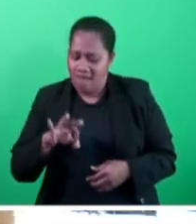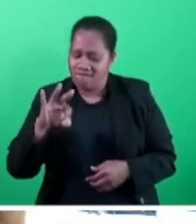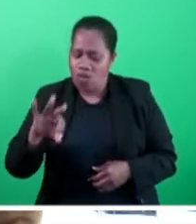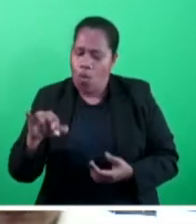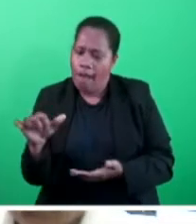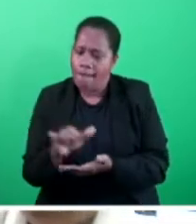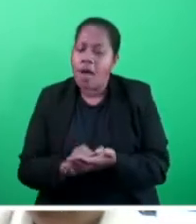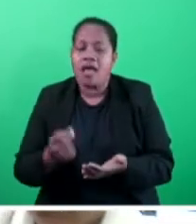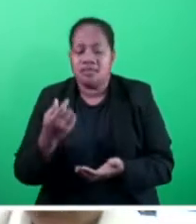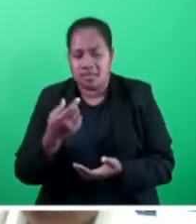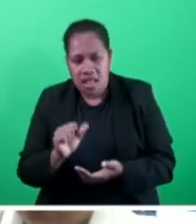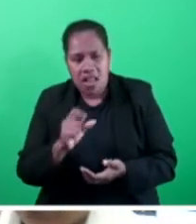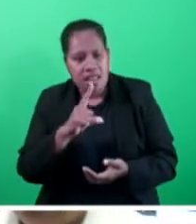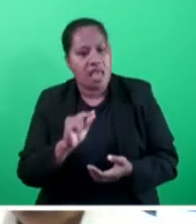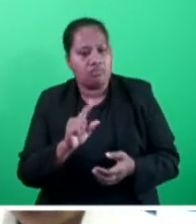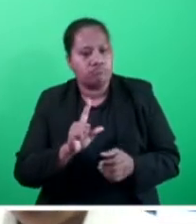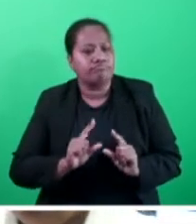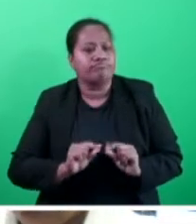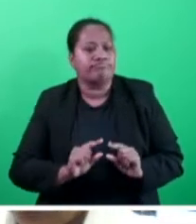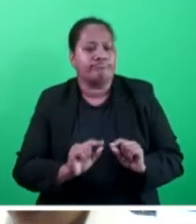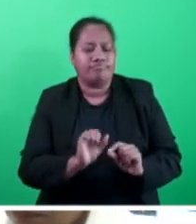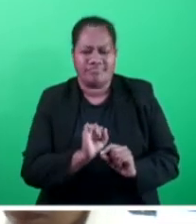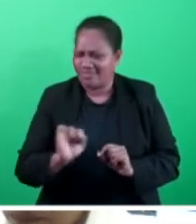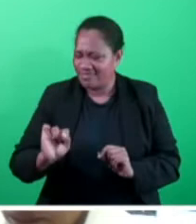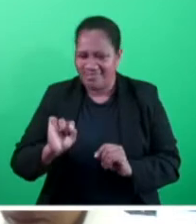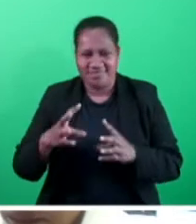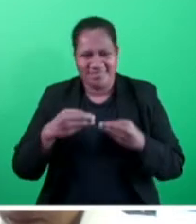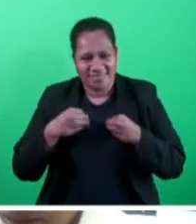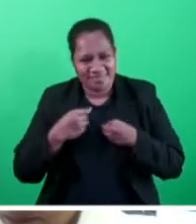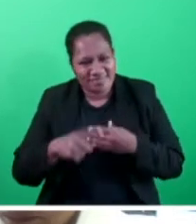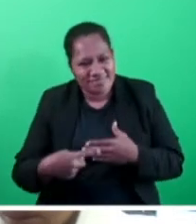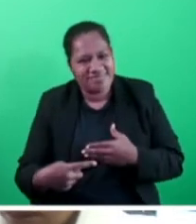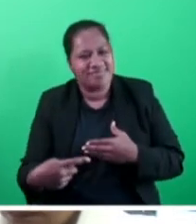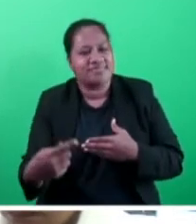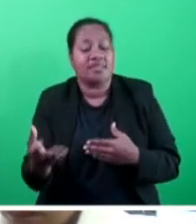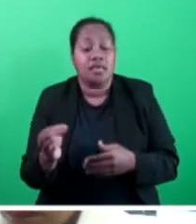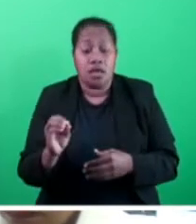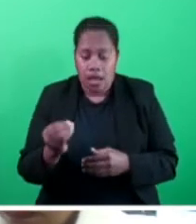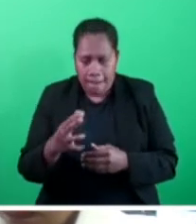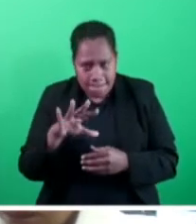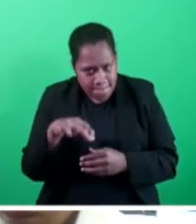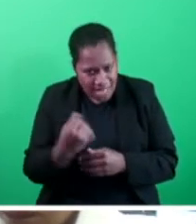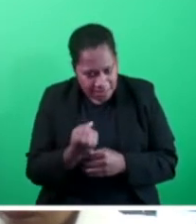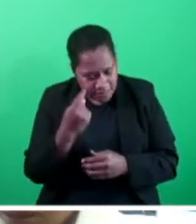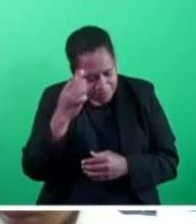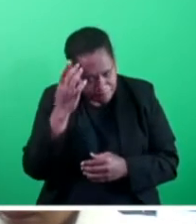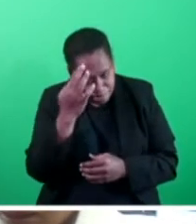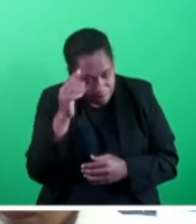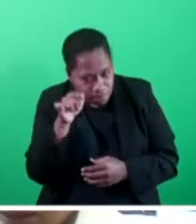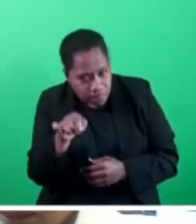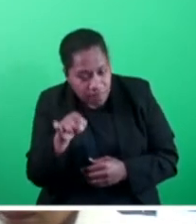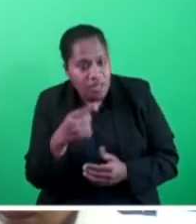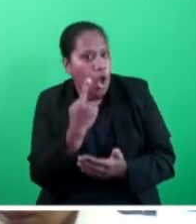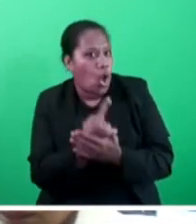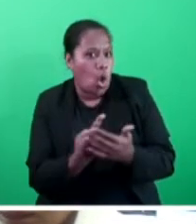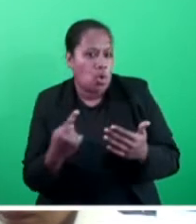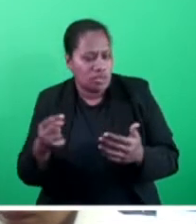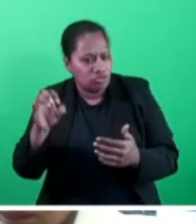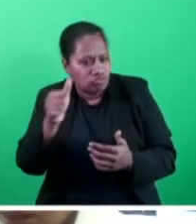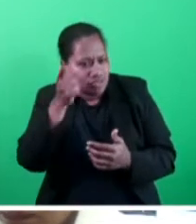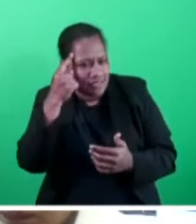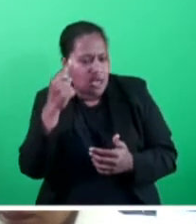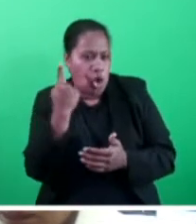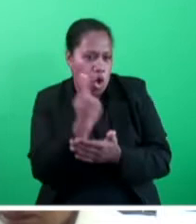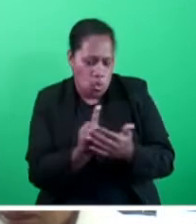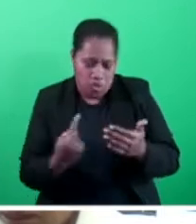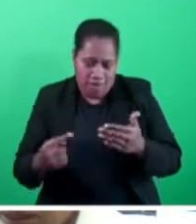enterprises. Mr. Speaker said it must be noted that it was only under the Fiji Affairs government and under the